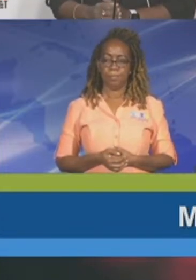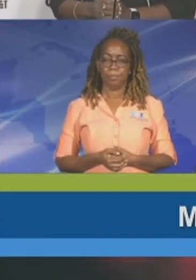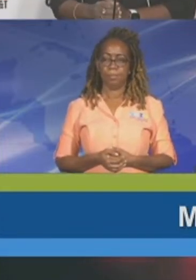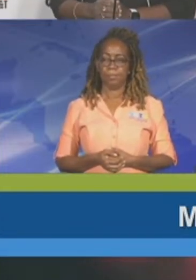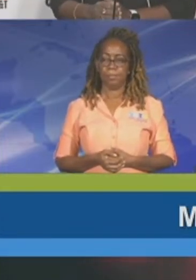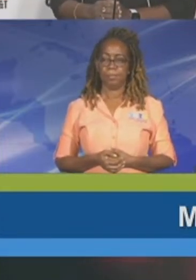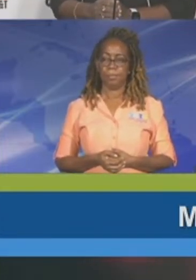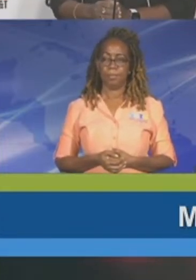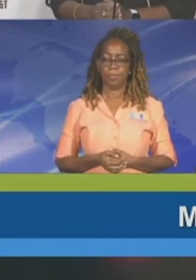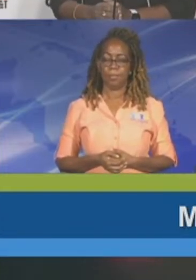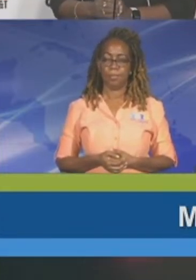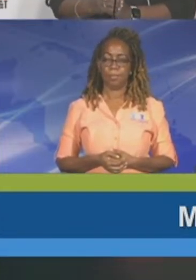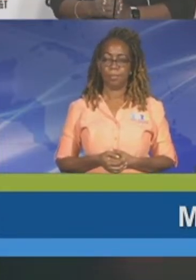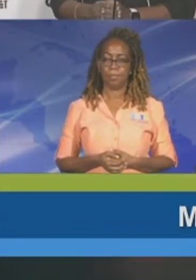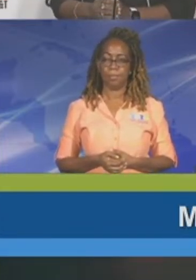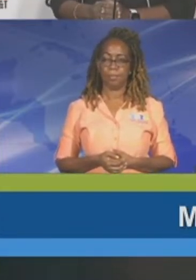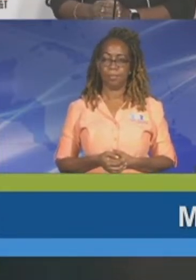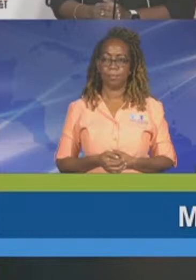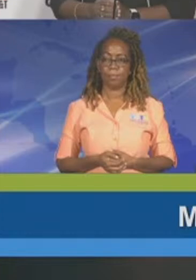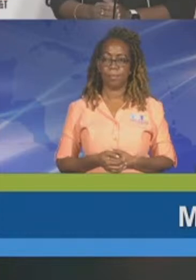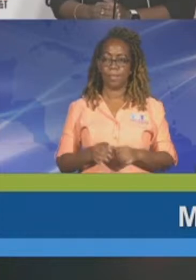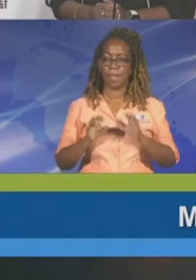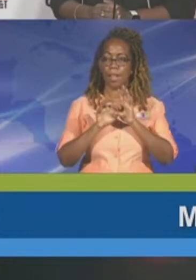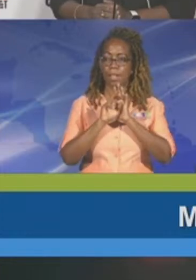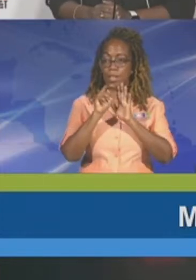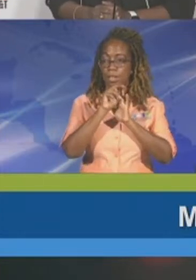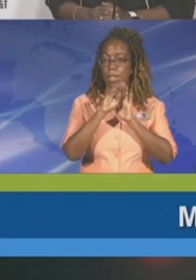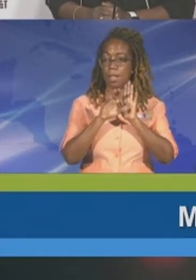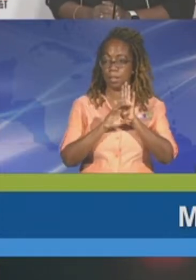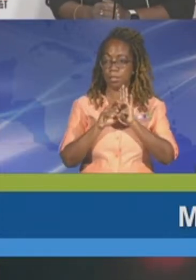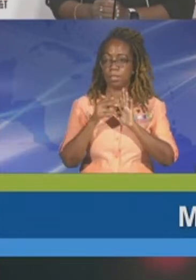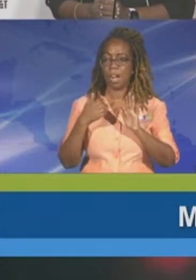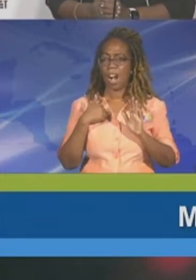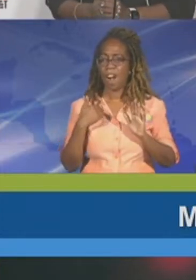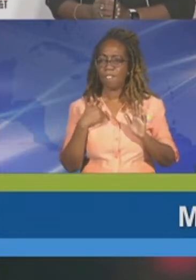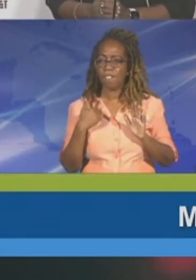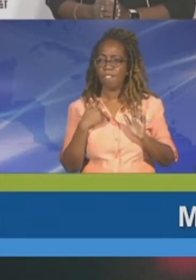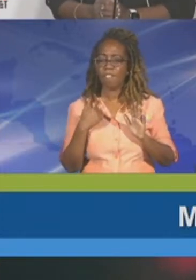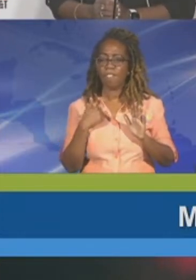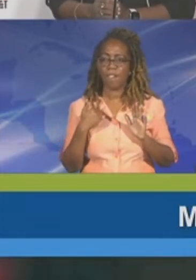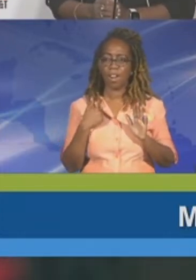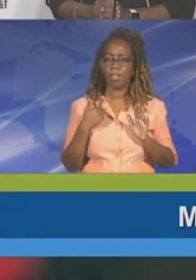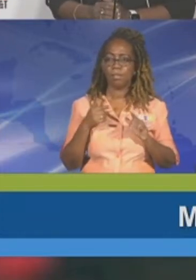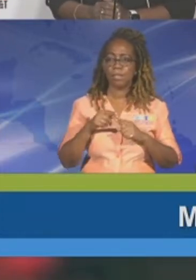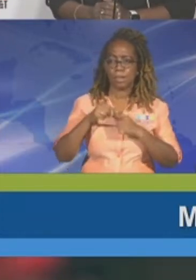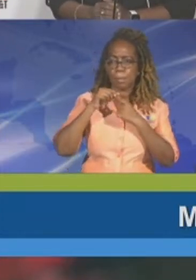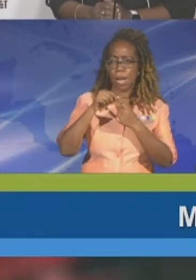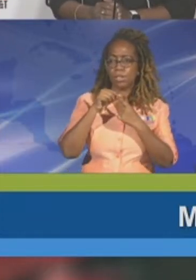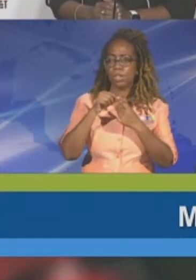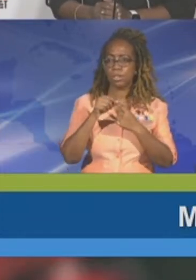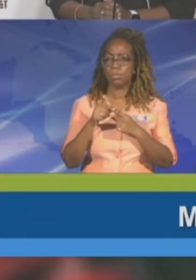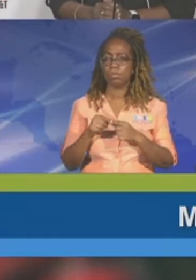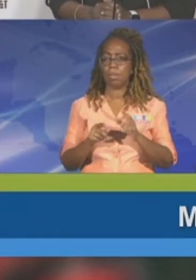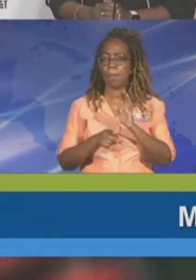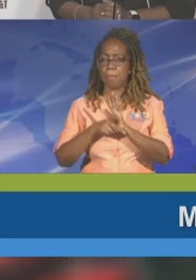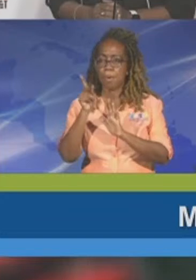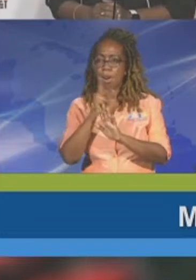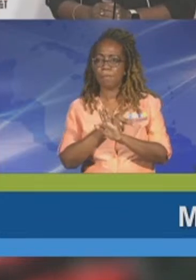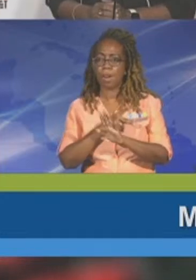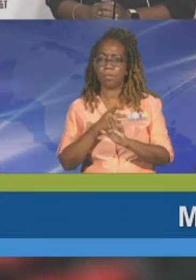health gap curriculum has a specific suicide prevention component built into